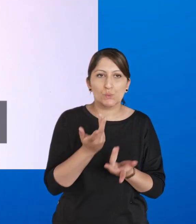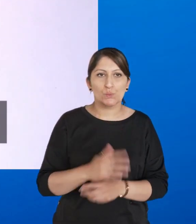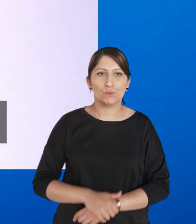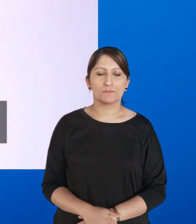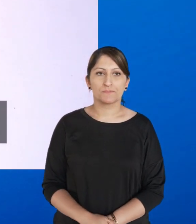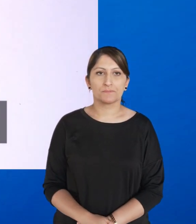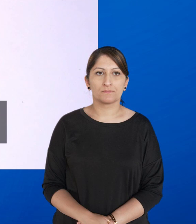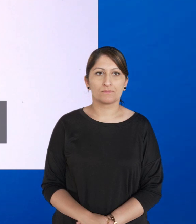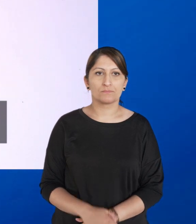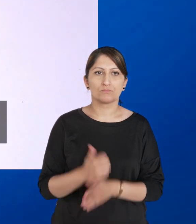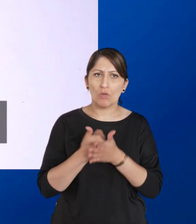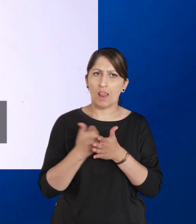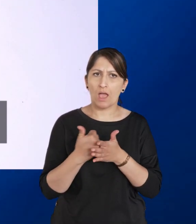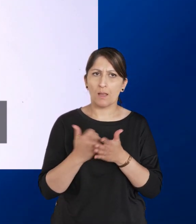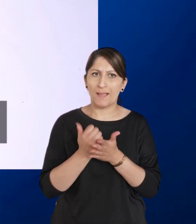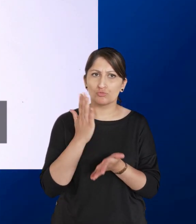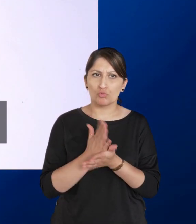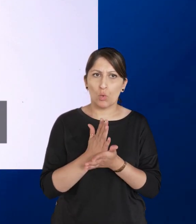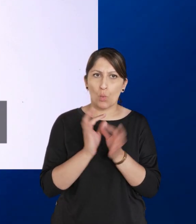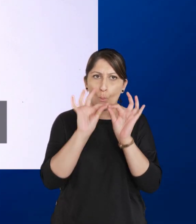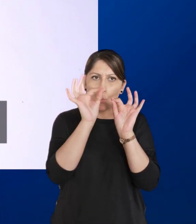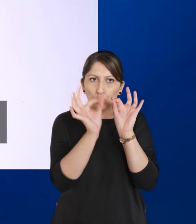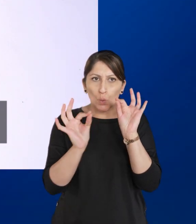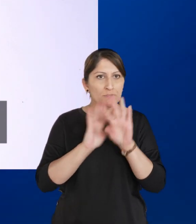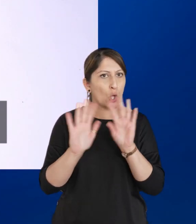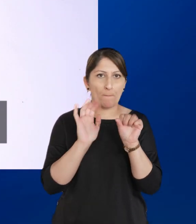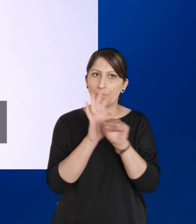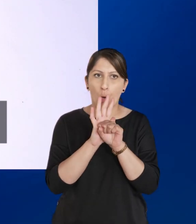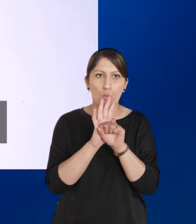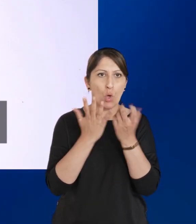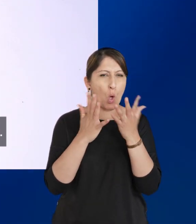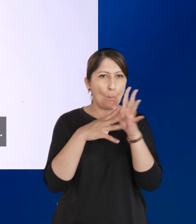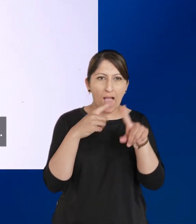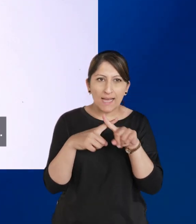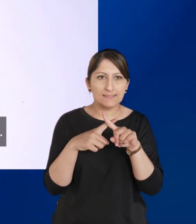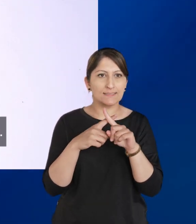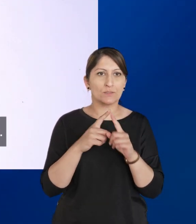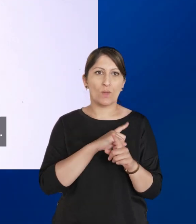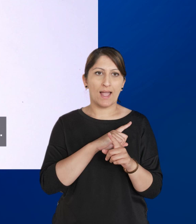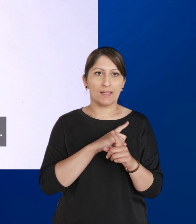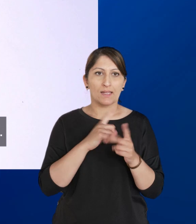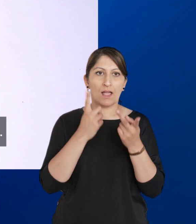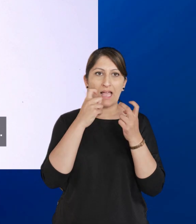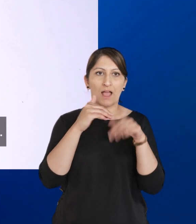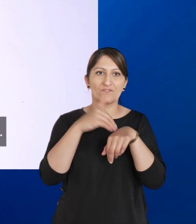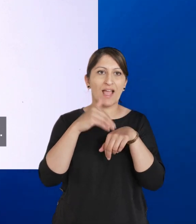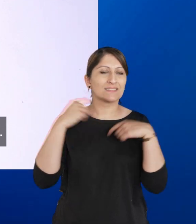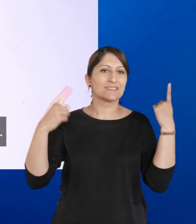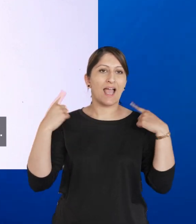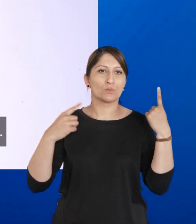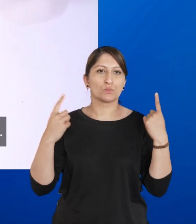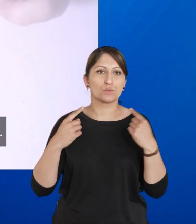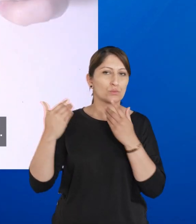This should be done regularly to ensure that the tube does not become blocked with wax or debris, which can prevent the sound from passing